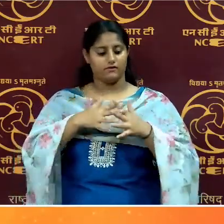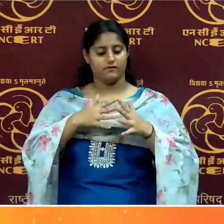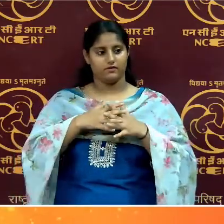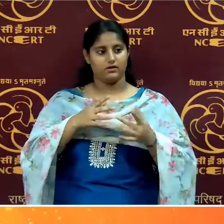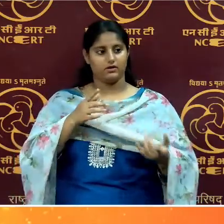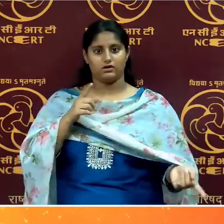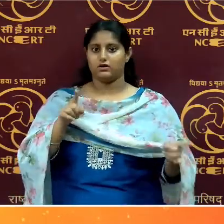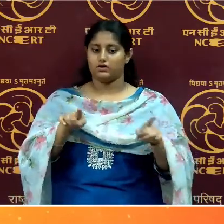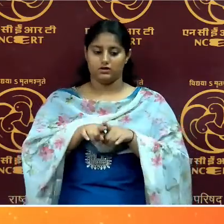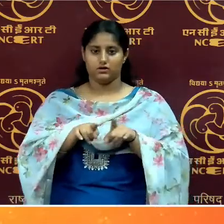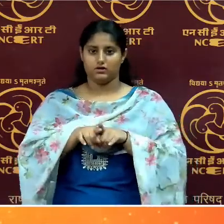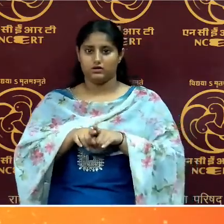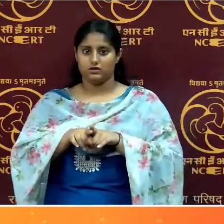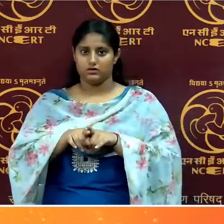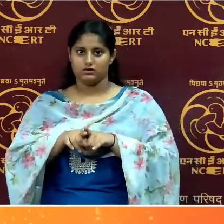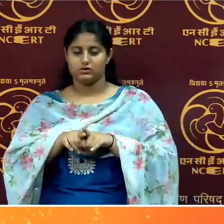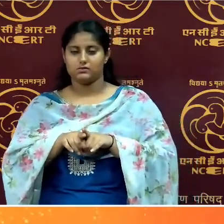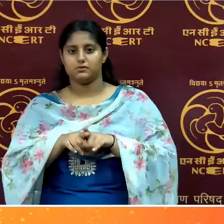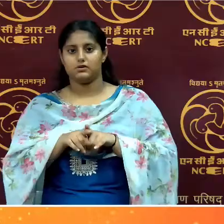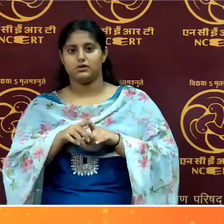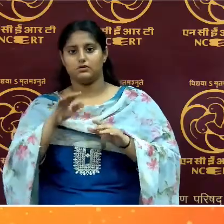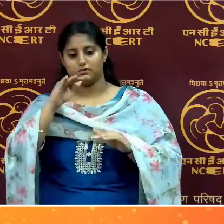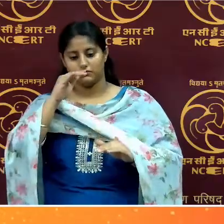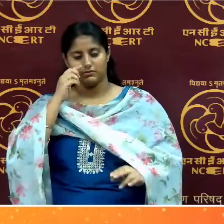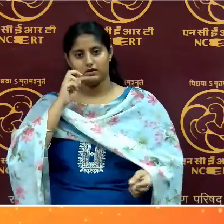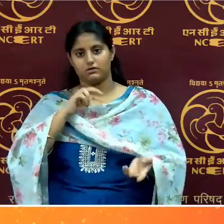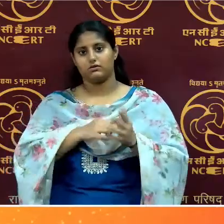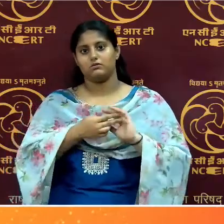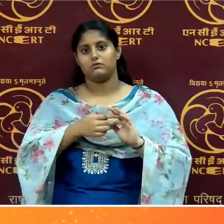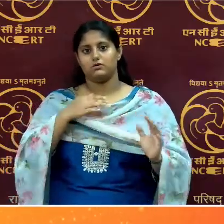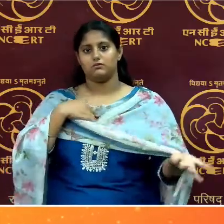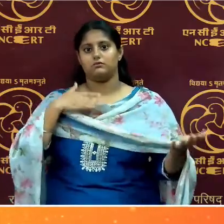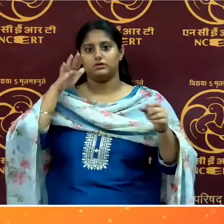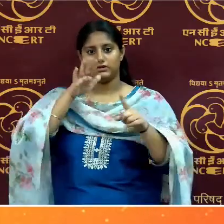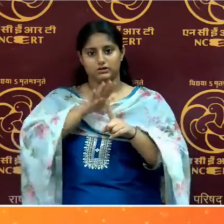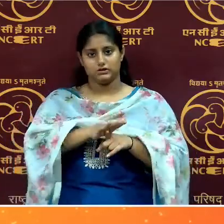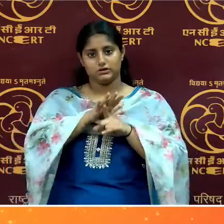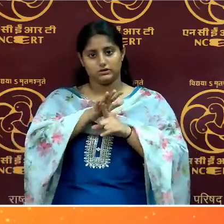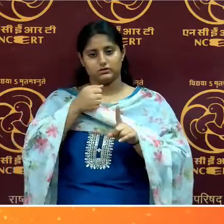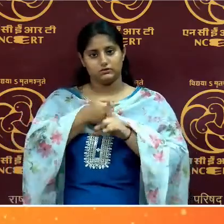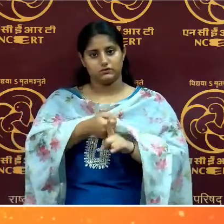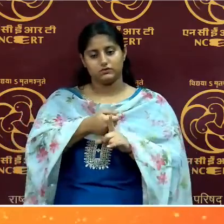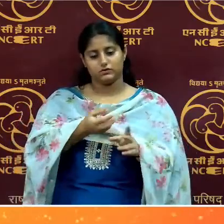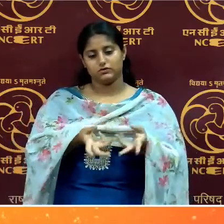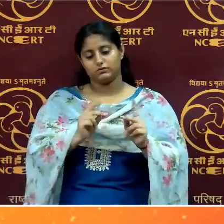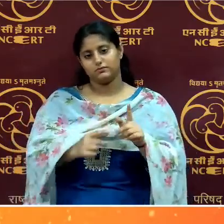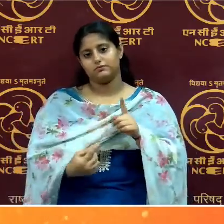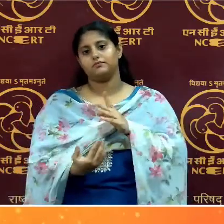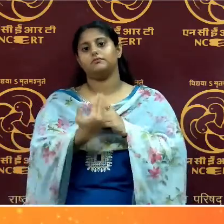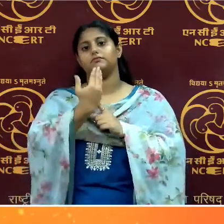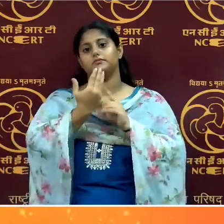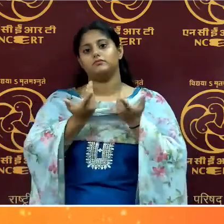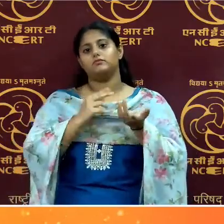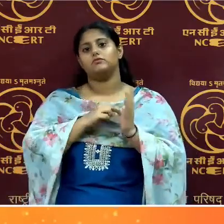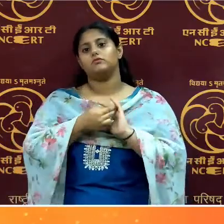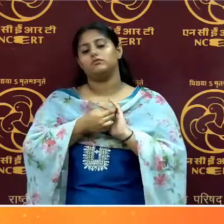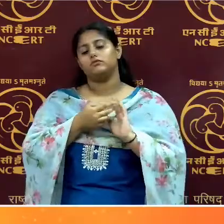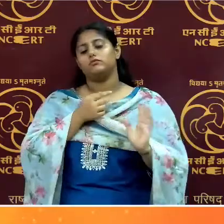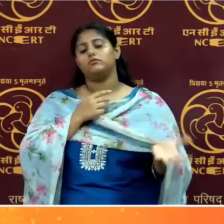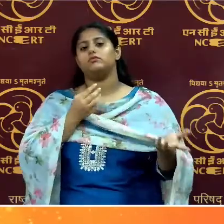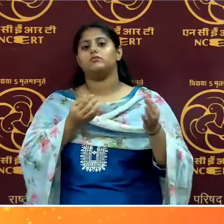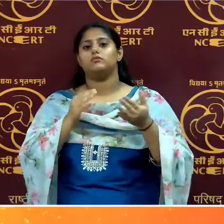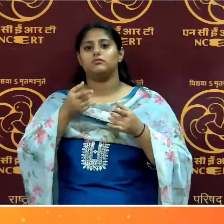this case, what is happening? It is not going down. Even if I am trying hard, it is bouncing back. Yeah. Right. So, in this case, what will happen? The object